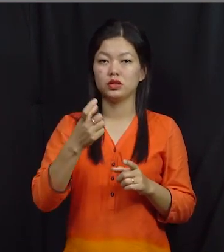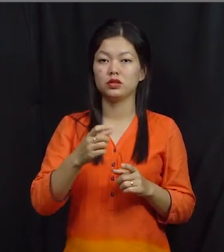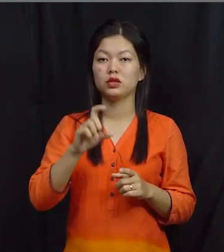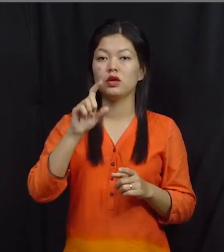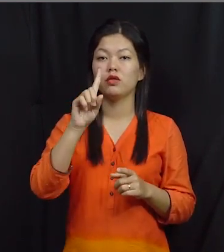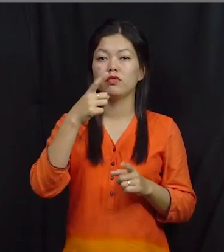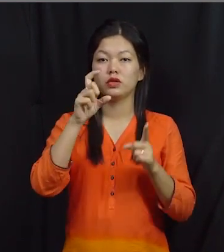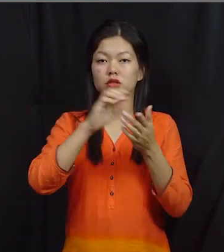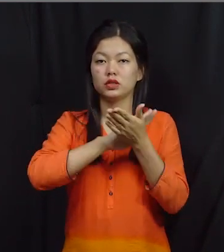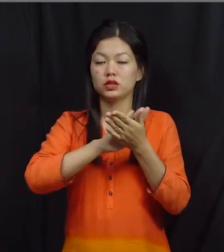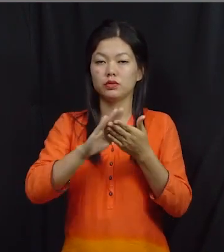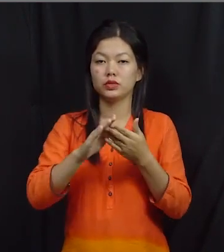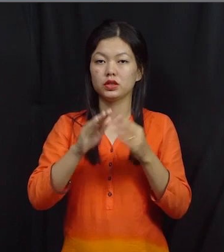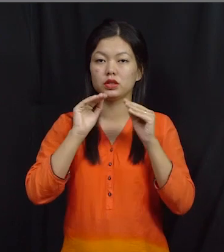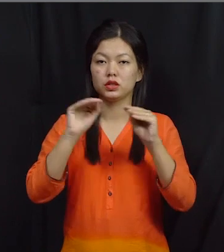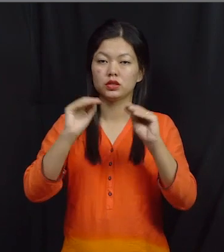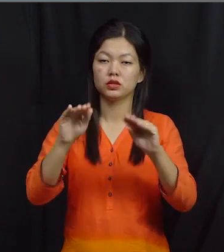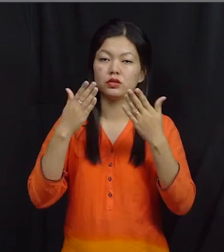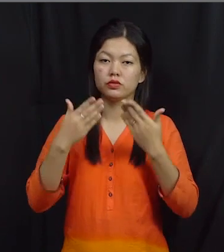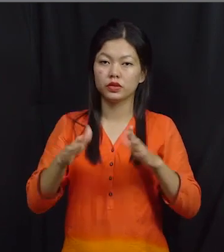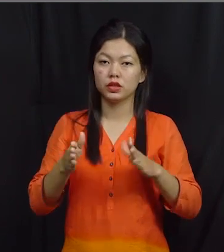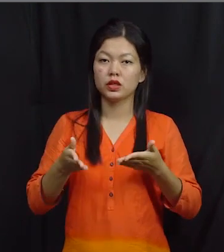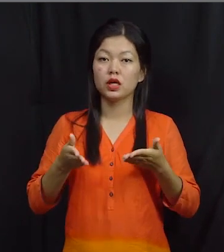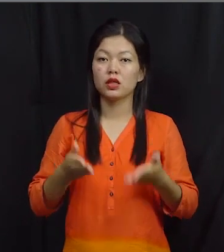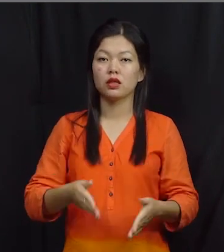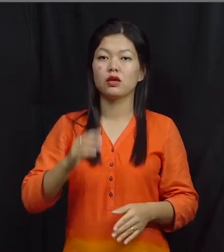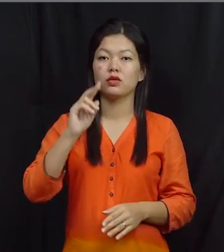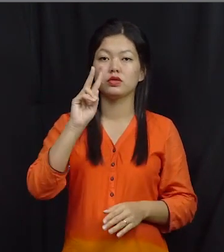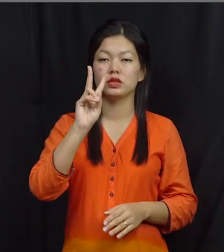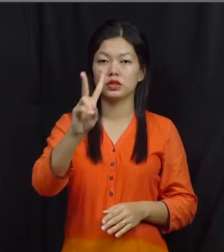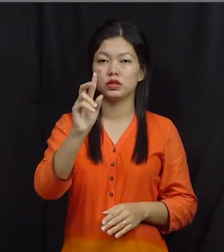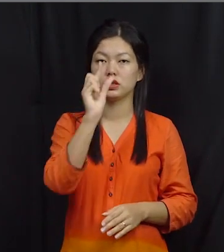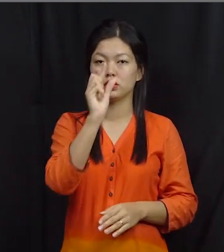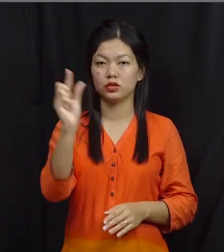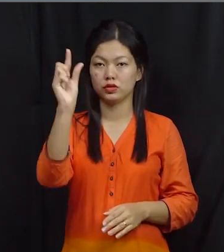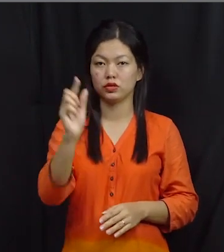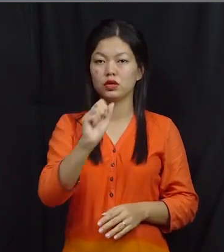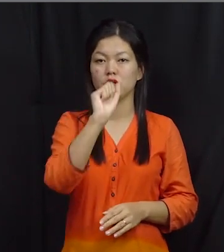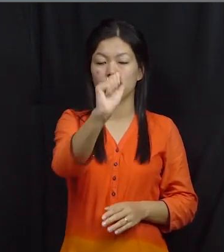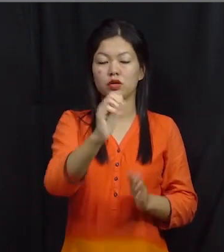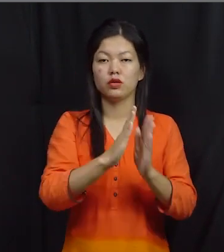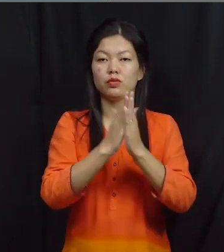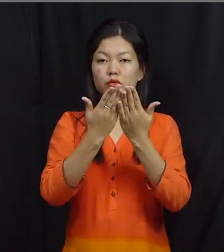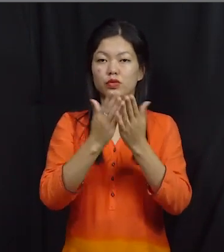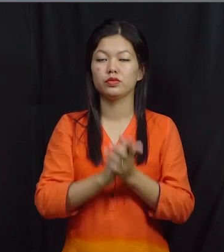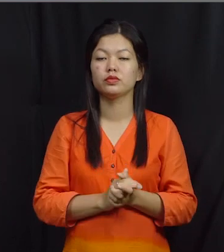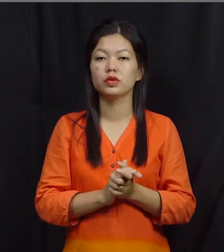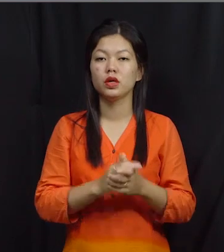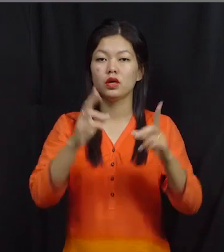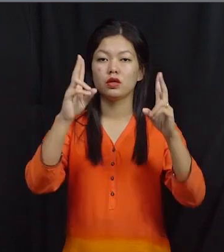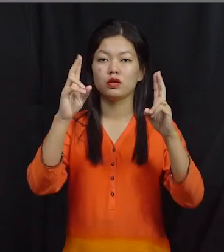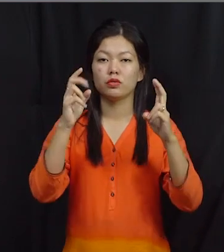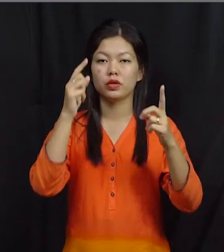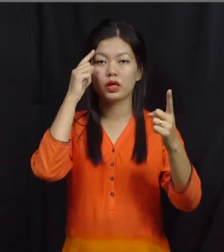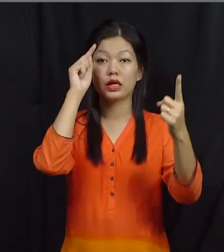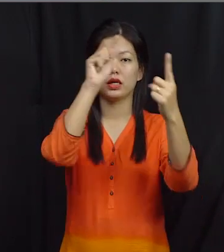your lesson, isn't it? So today we will be dealing with the second unit of your textbook, that is aims of